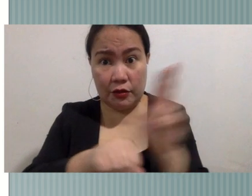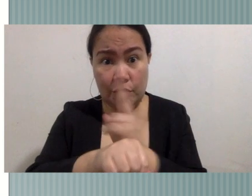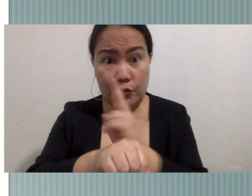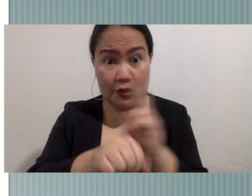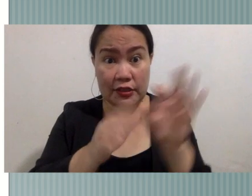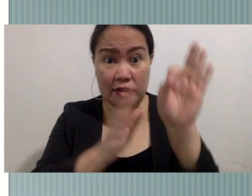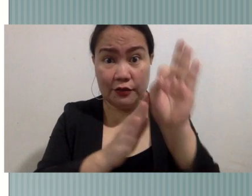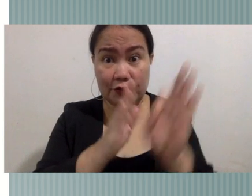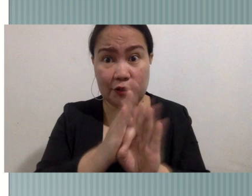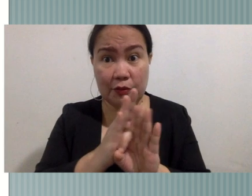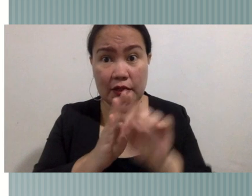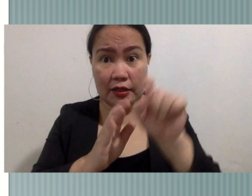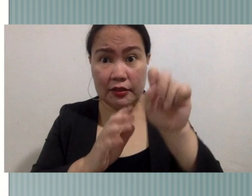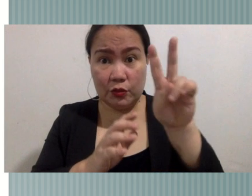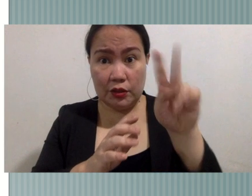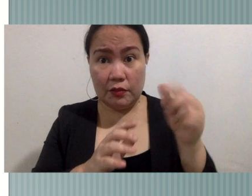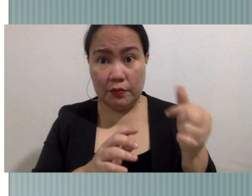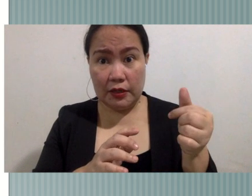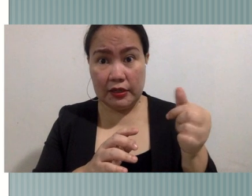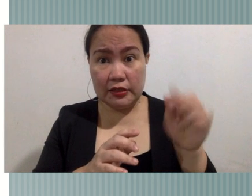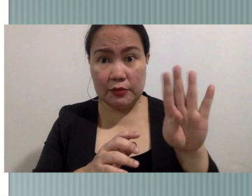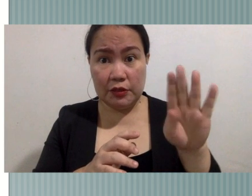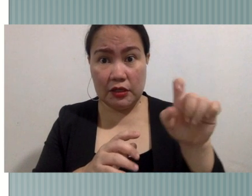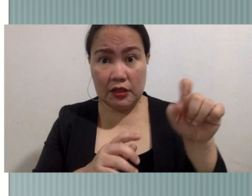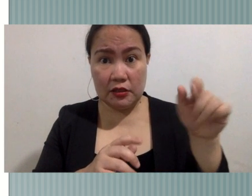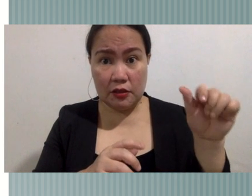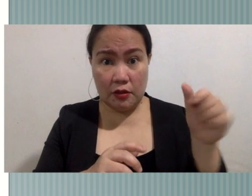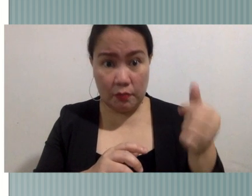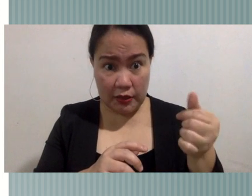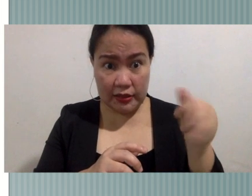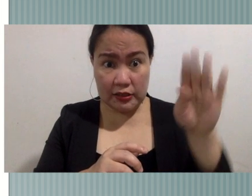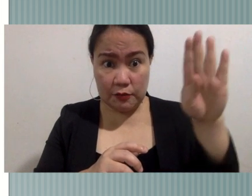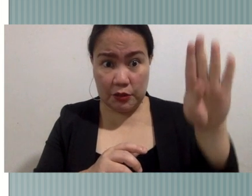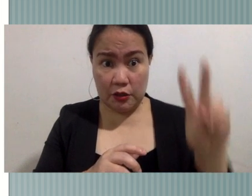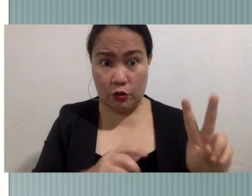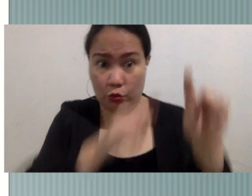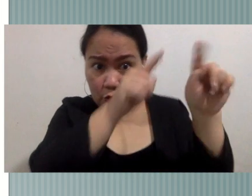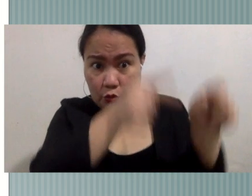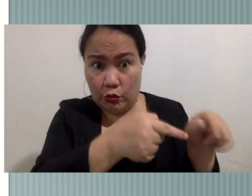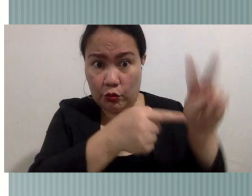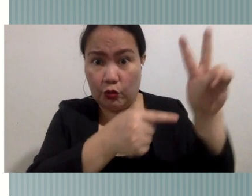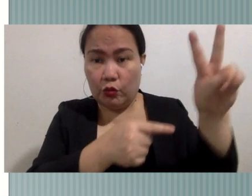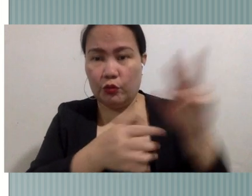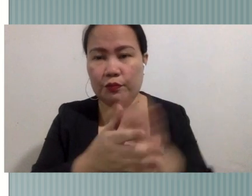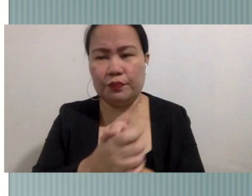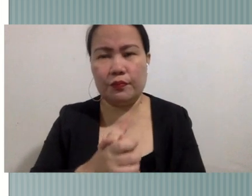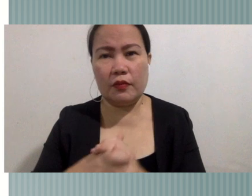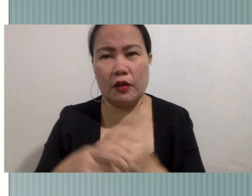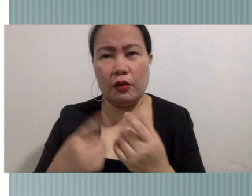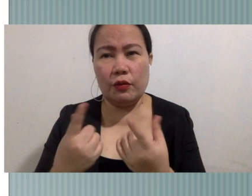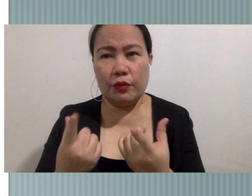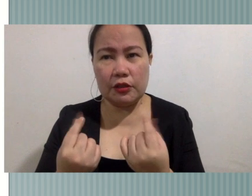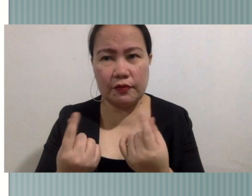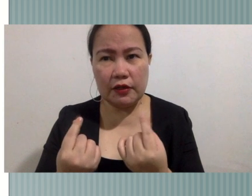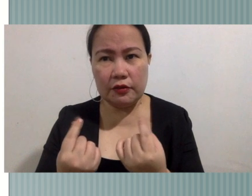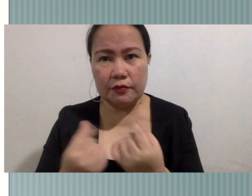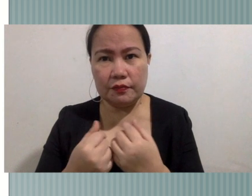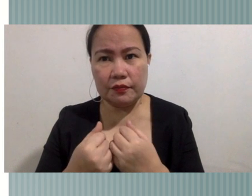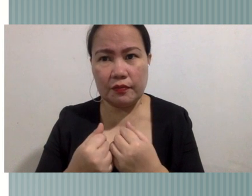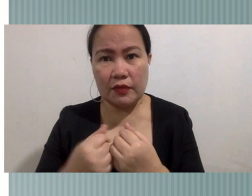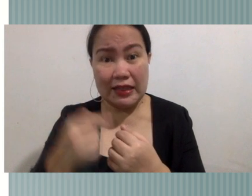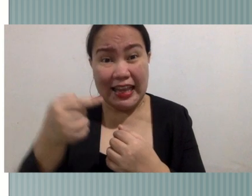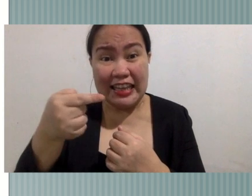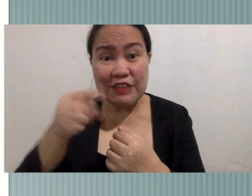kaninang equation, so kunin natin yung value ng b. So, ano ba yung value ng b dito? And that